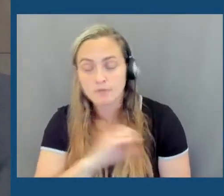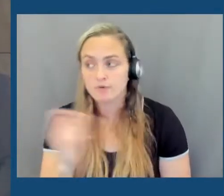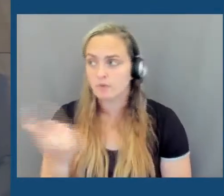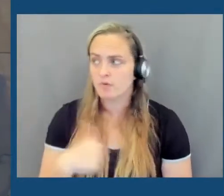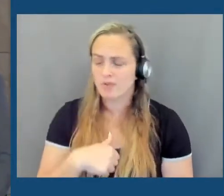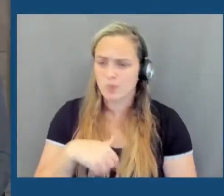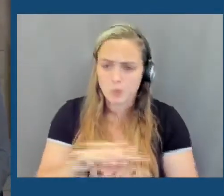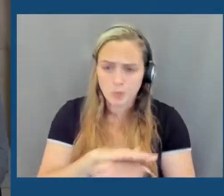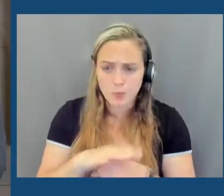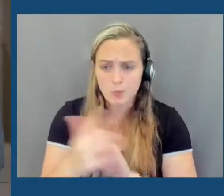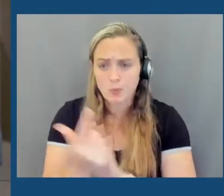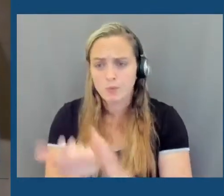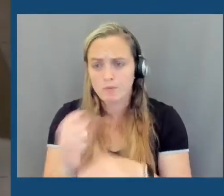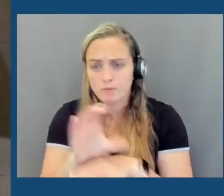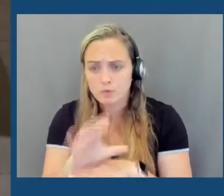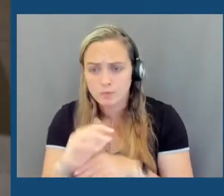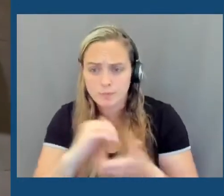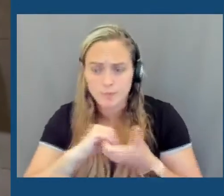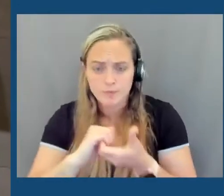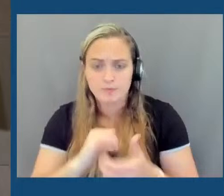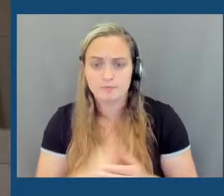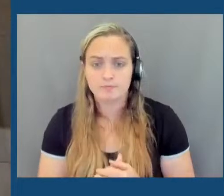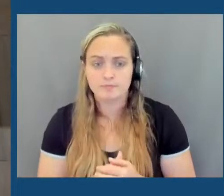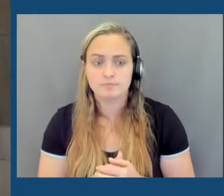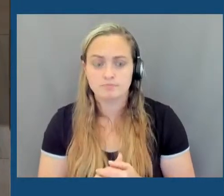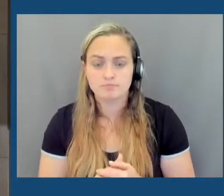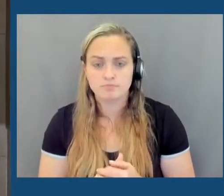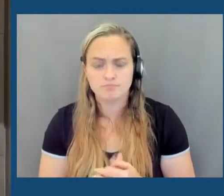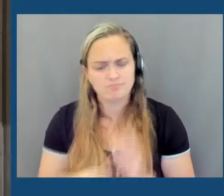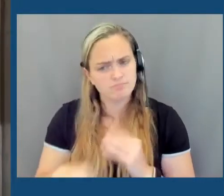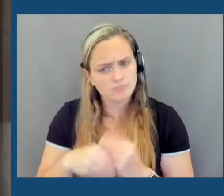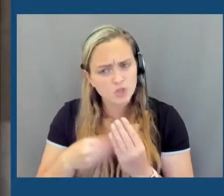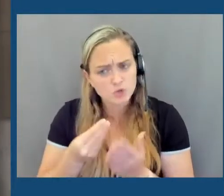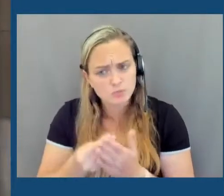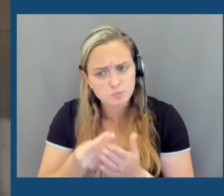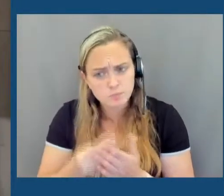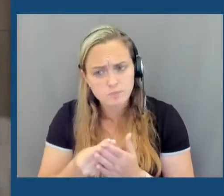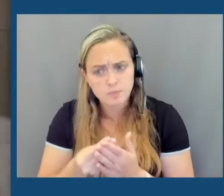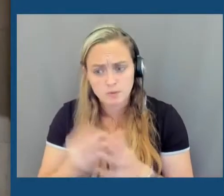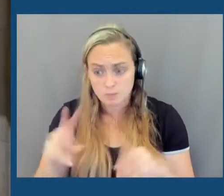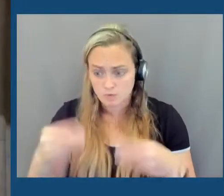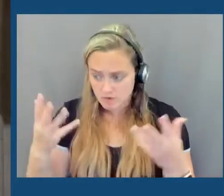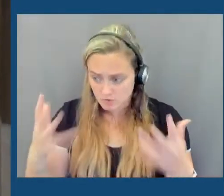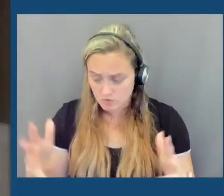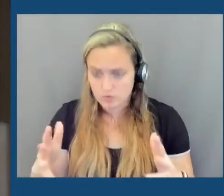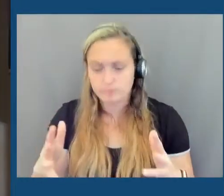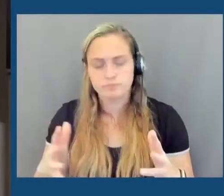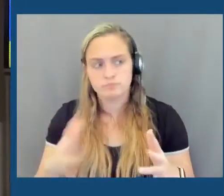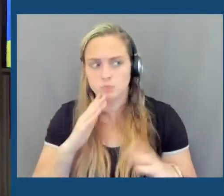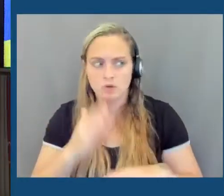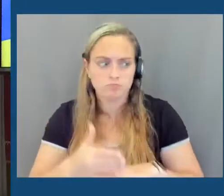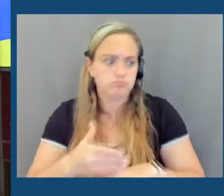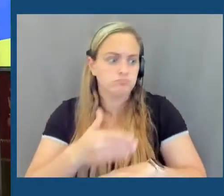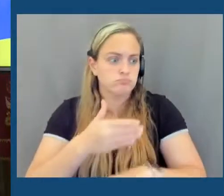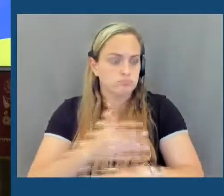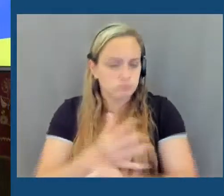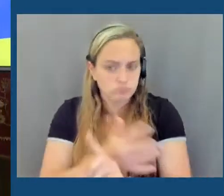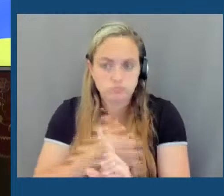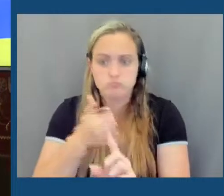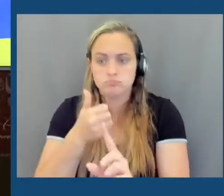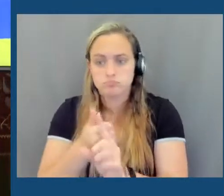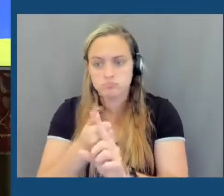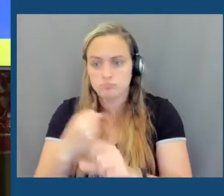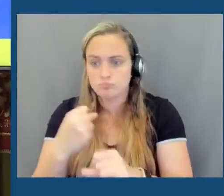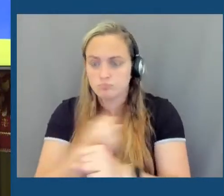local law enforcement partners. Certainly the additional resources that have been provided, they're making a difference in our effort to fight